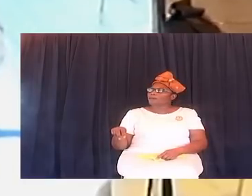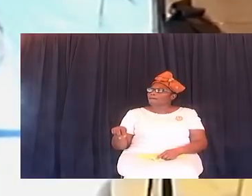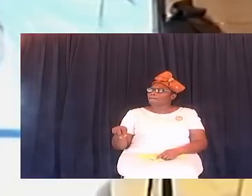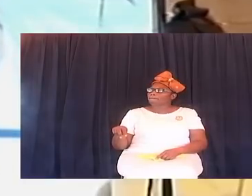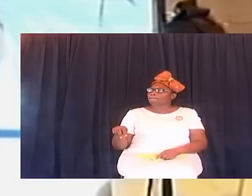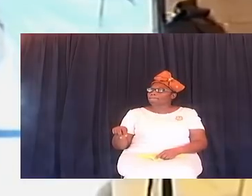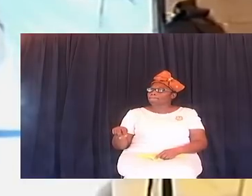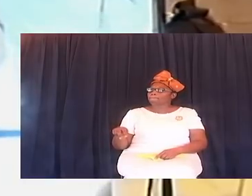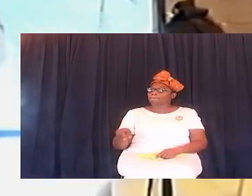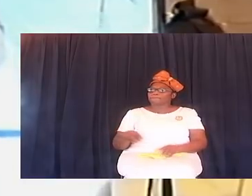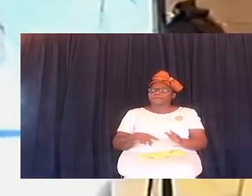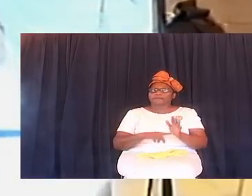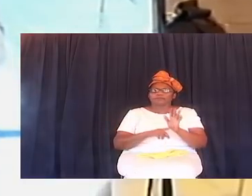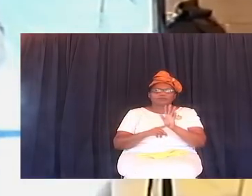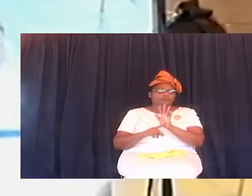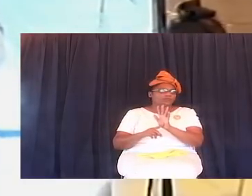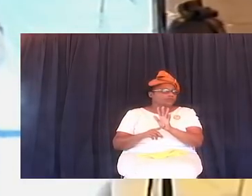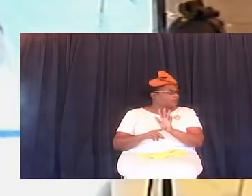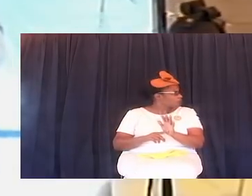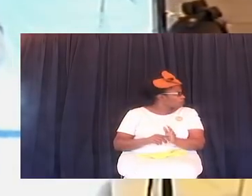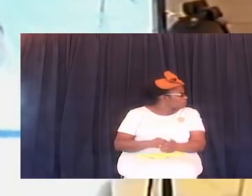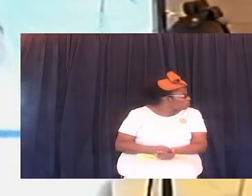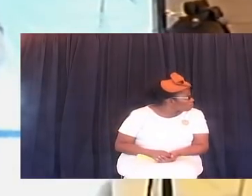I'm not sure what all the relations are, but